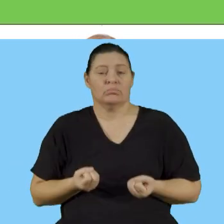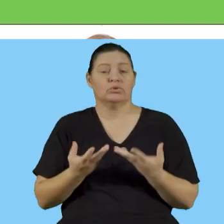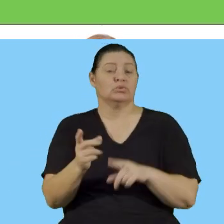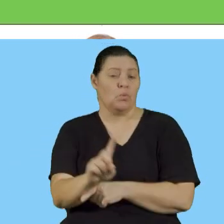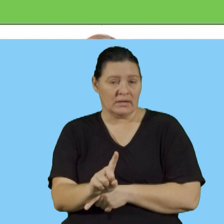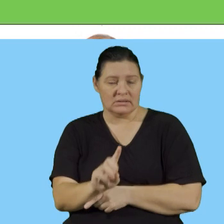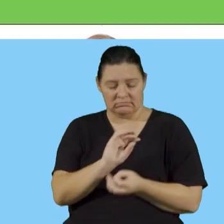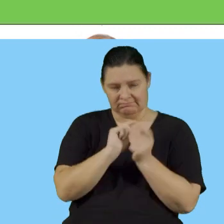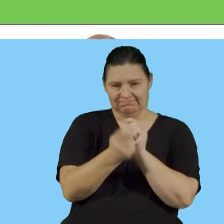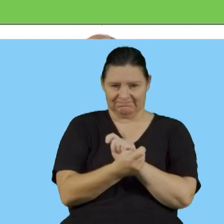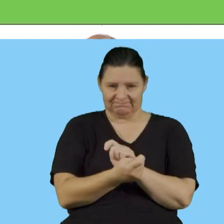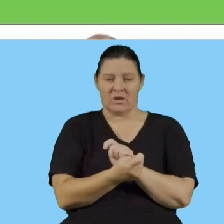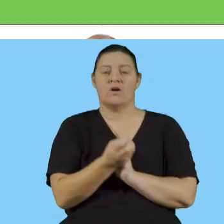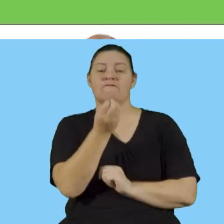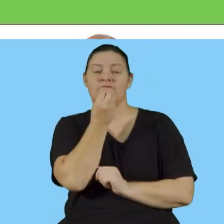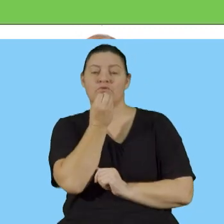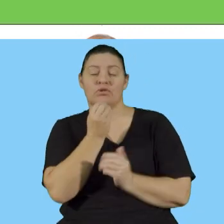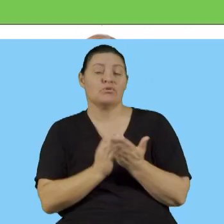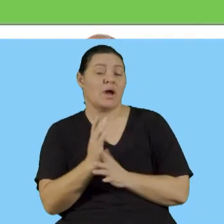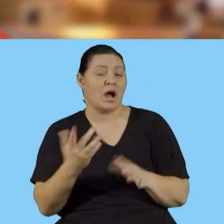to produce food, in a form of glucose.